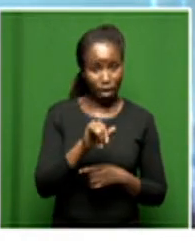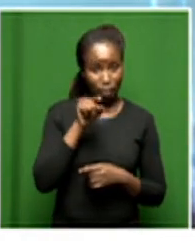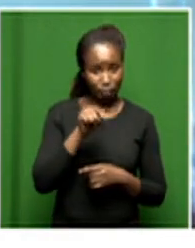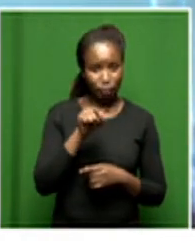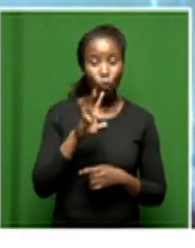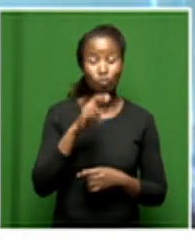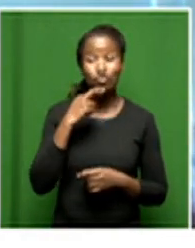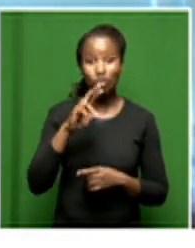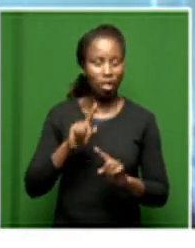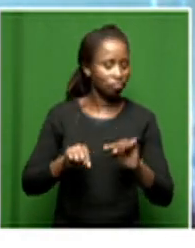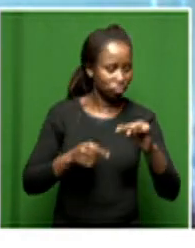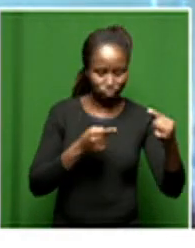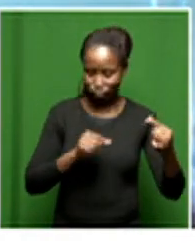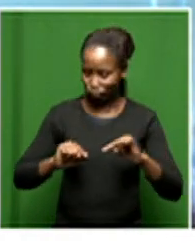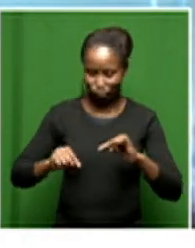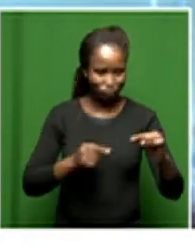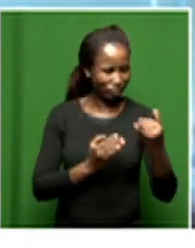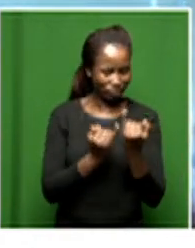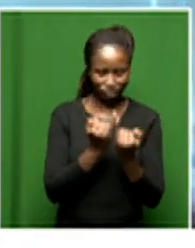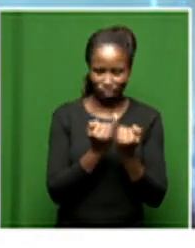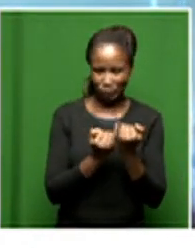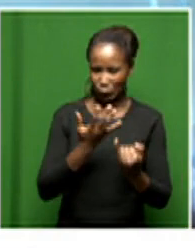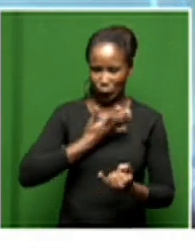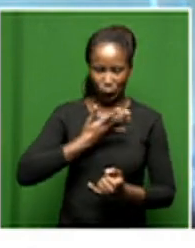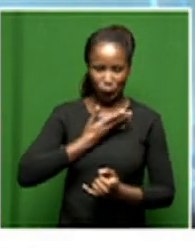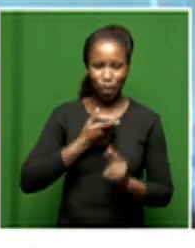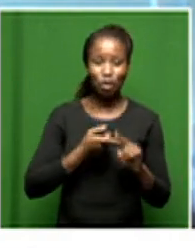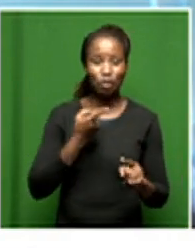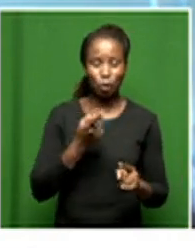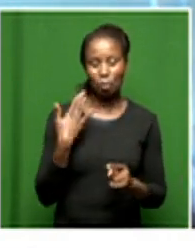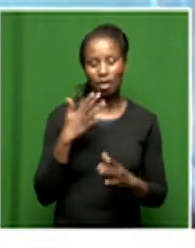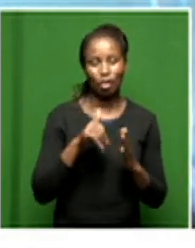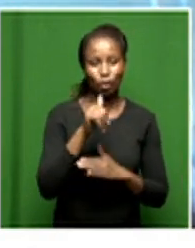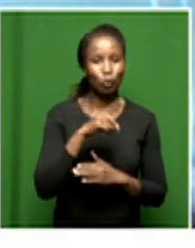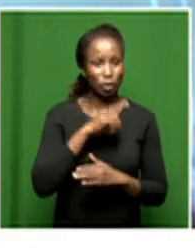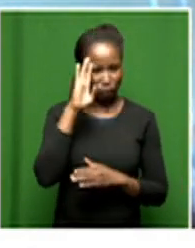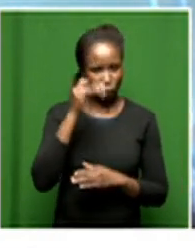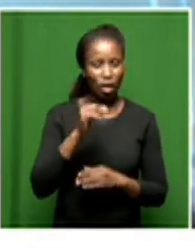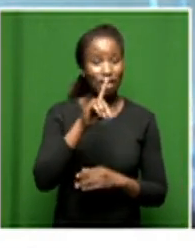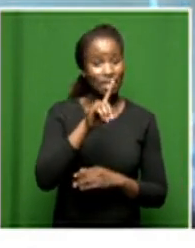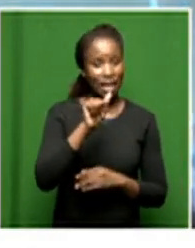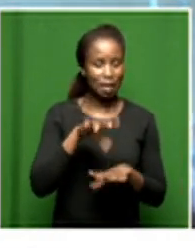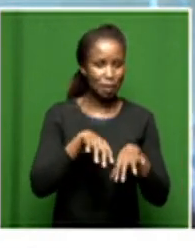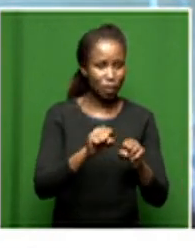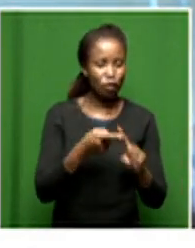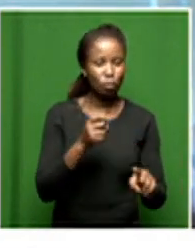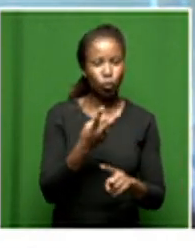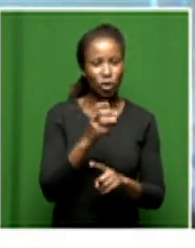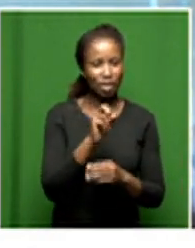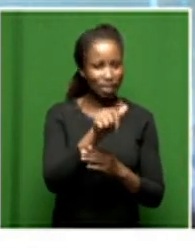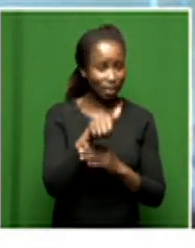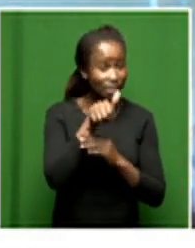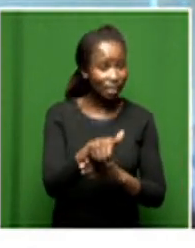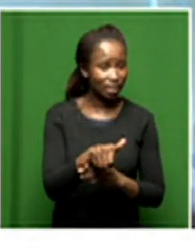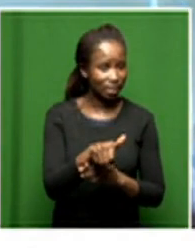battleground municipality in the 2021 local government elections. We know that the DA finished first there in 2016, and